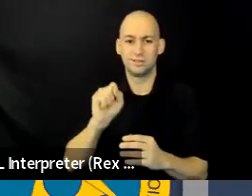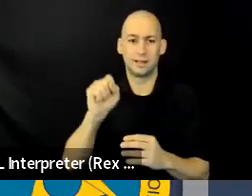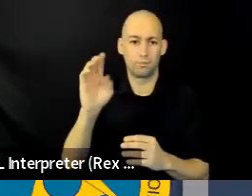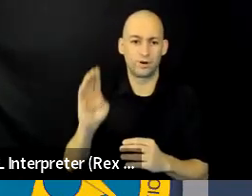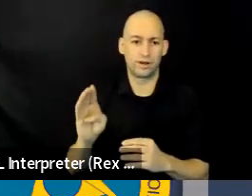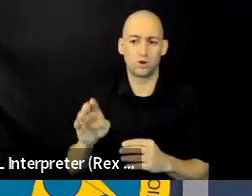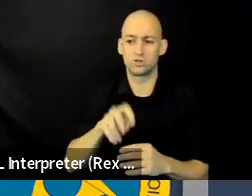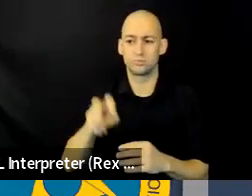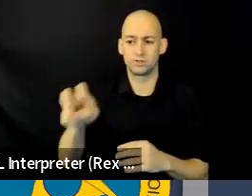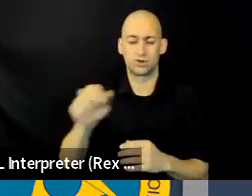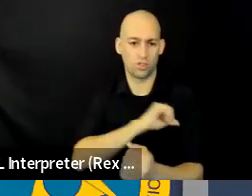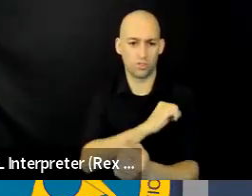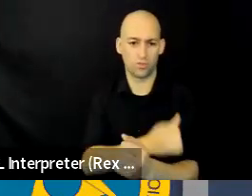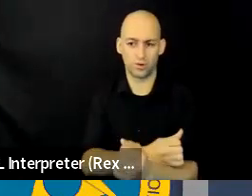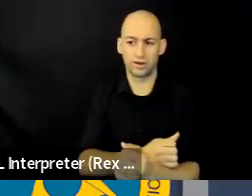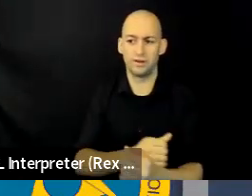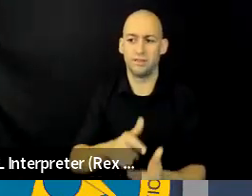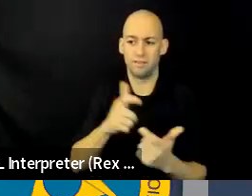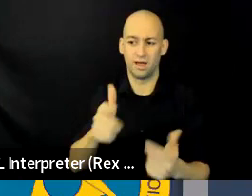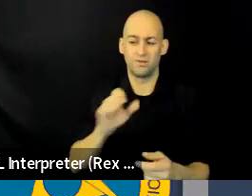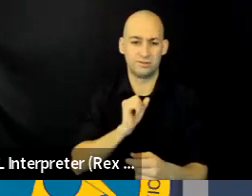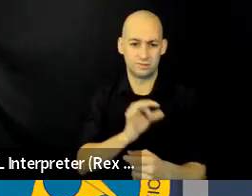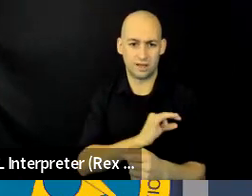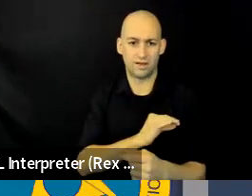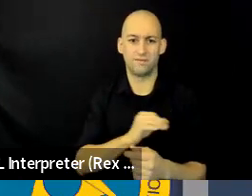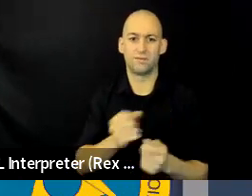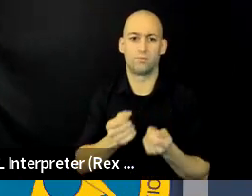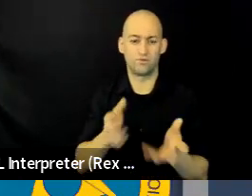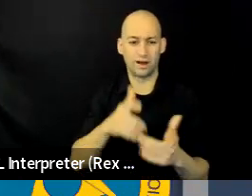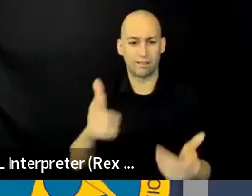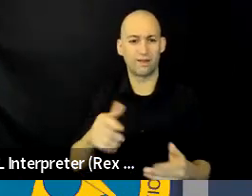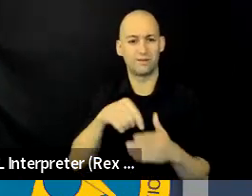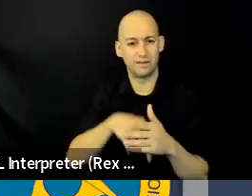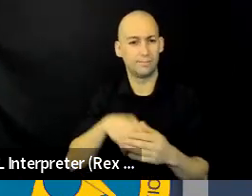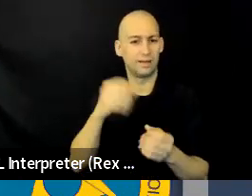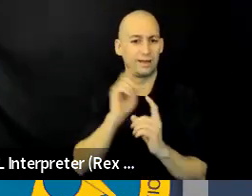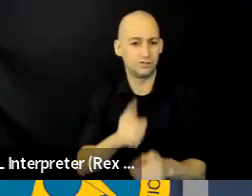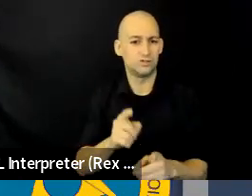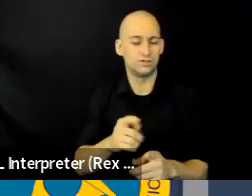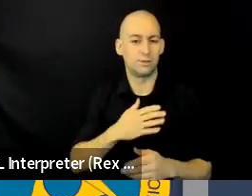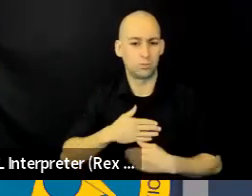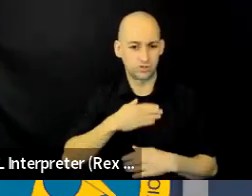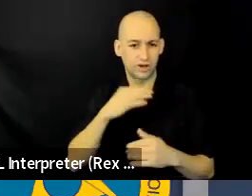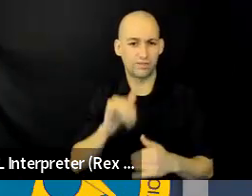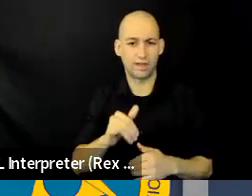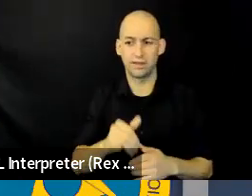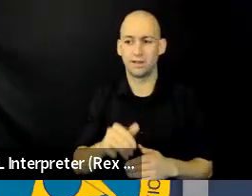Gray, provided a lot of and staff provided a lot of thorough answers. I appreciate that. This project